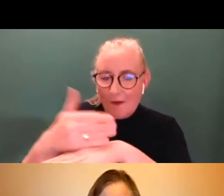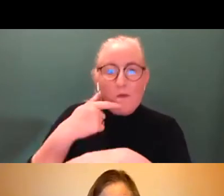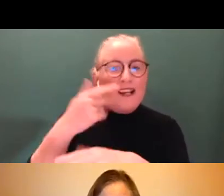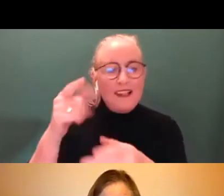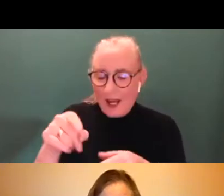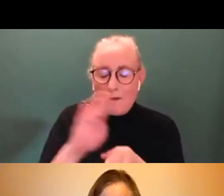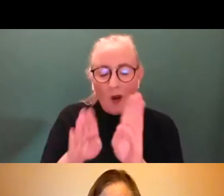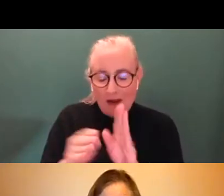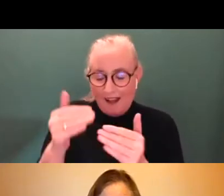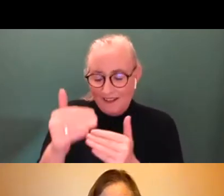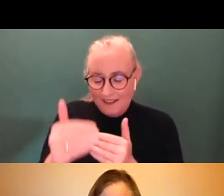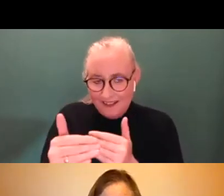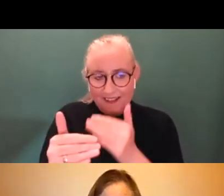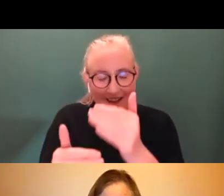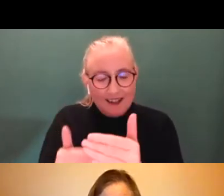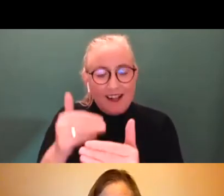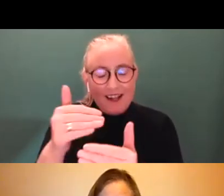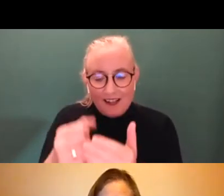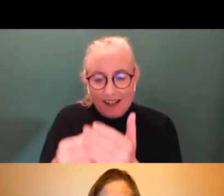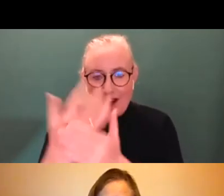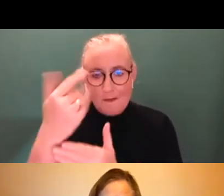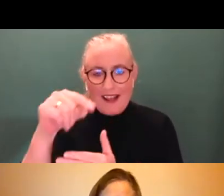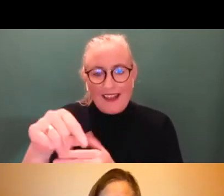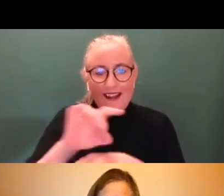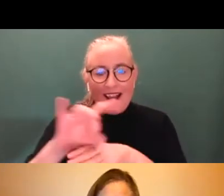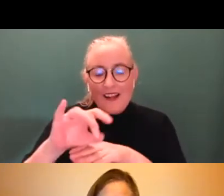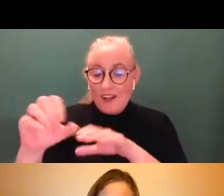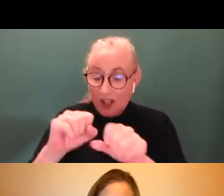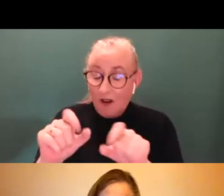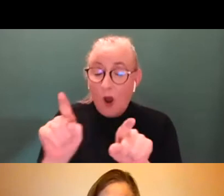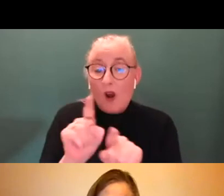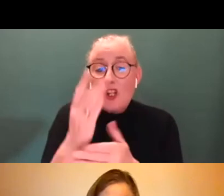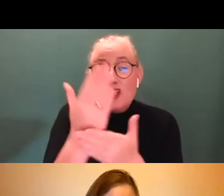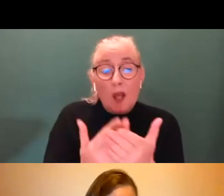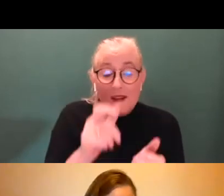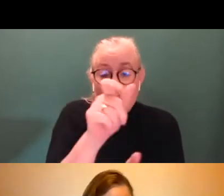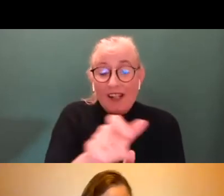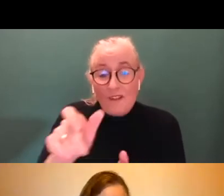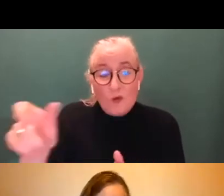as a service as a whole. And then for some of the individuals with high support needs,